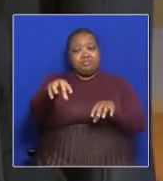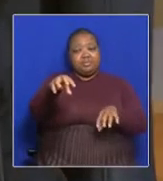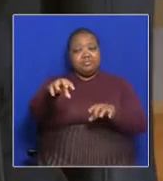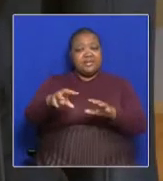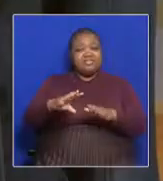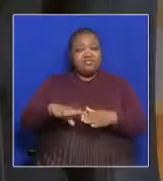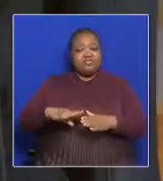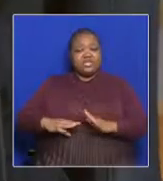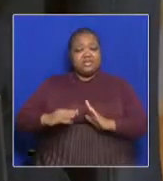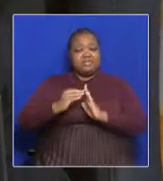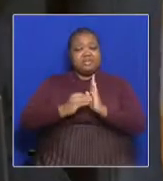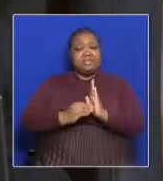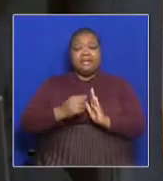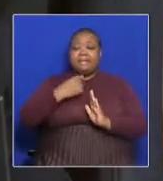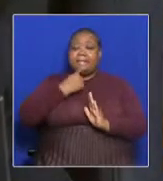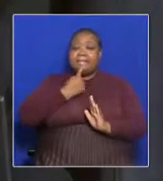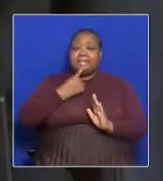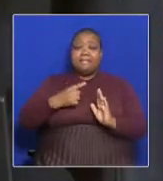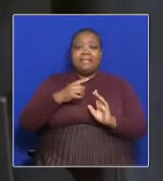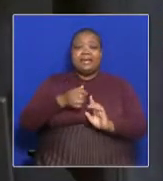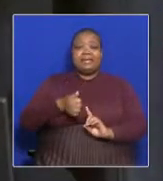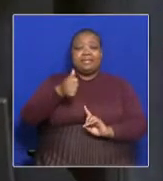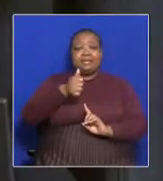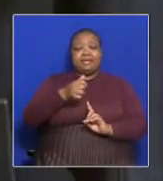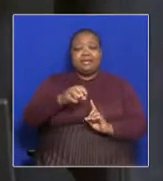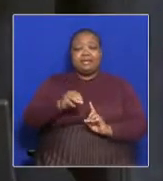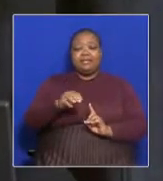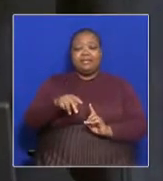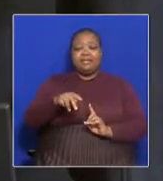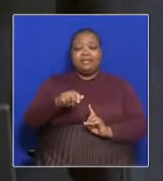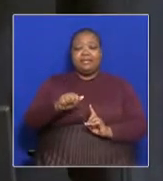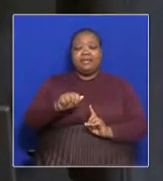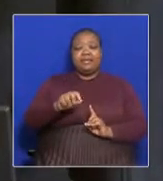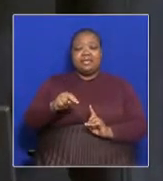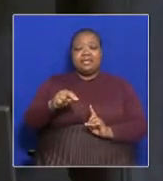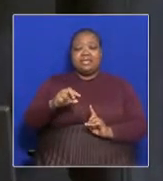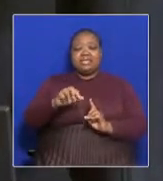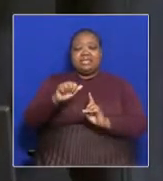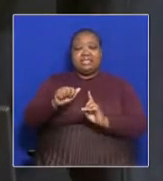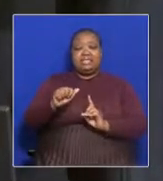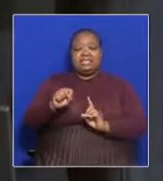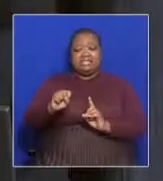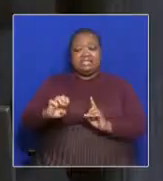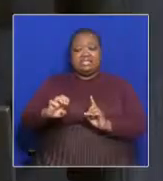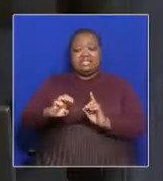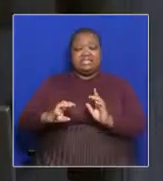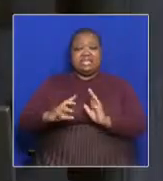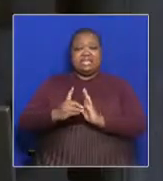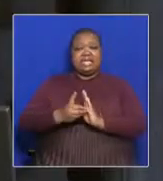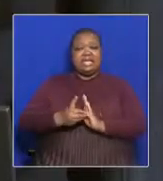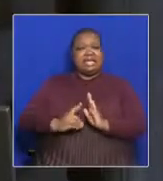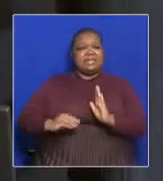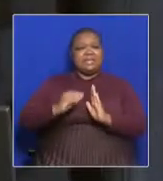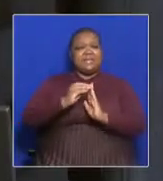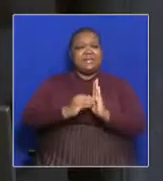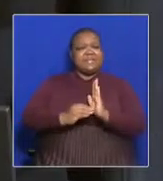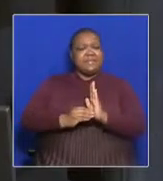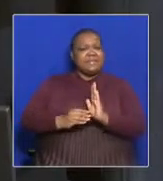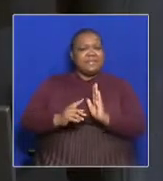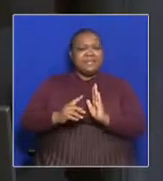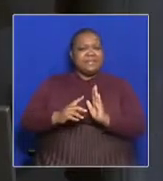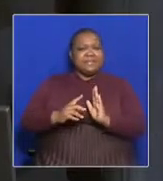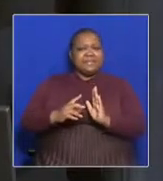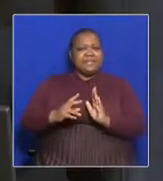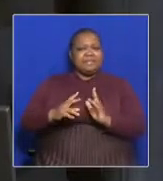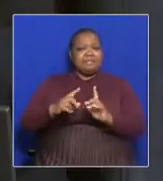Warrant Officer Mpangase. You can look at it if you want, Yes. but he doesn't account for how that